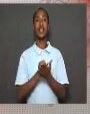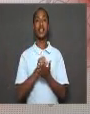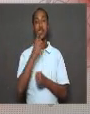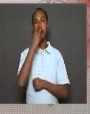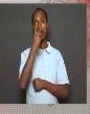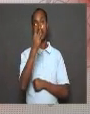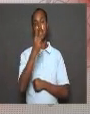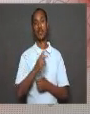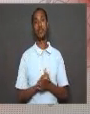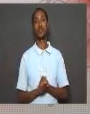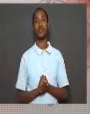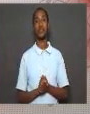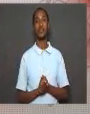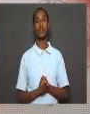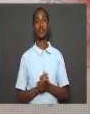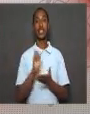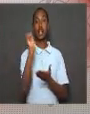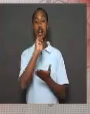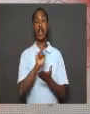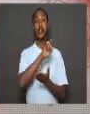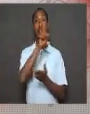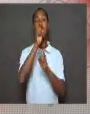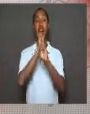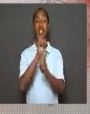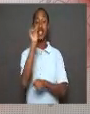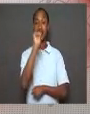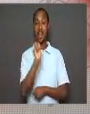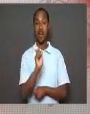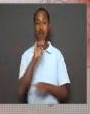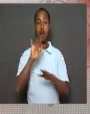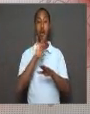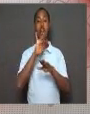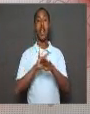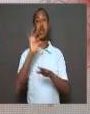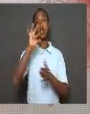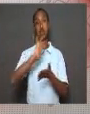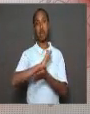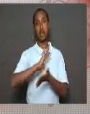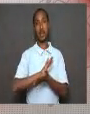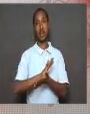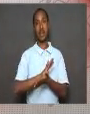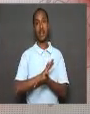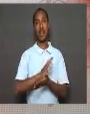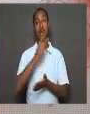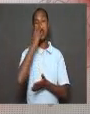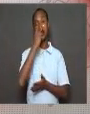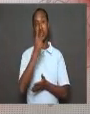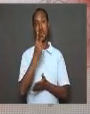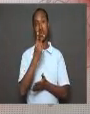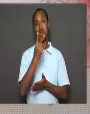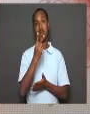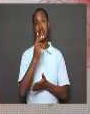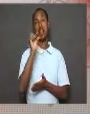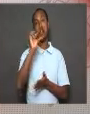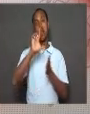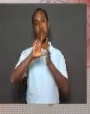encompasses. Write your answers down on a piece of paper, and I will see you in a